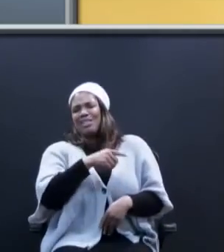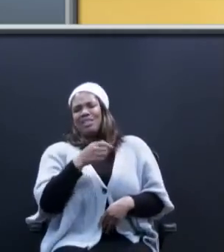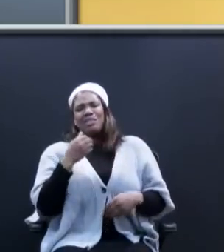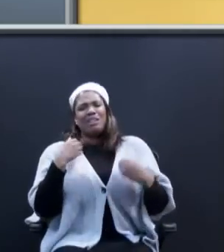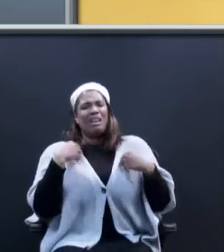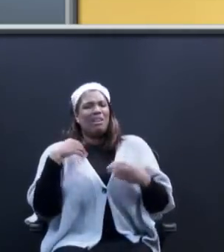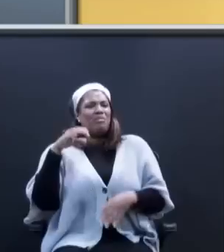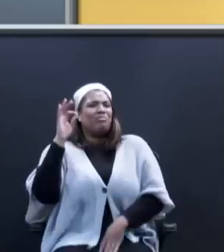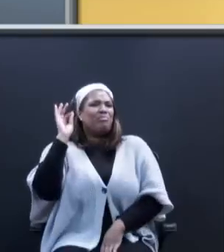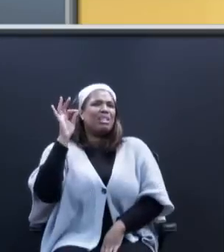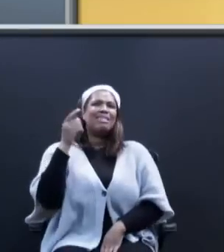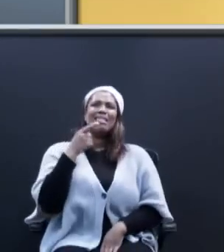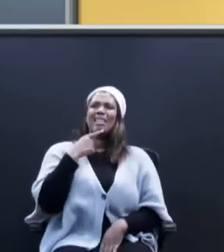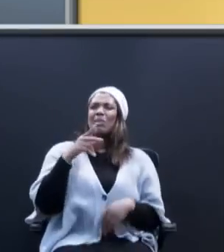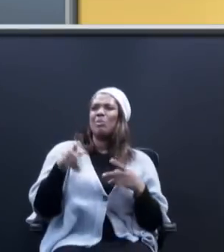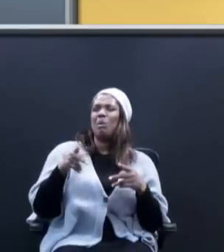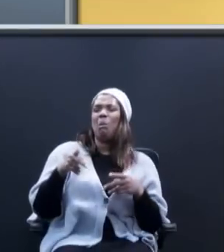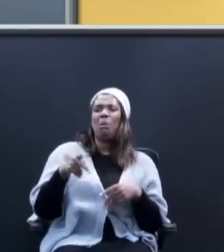great tribulation.